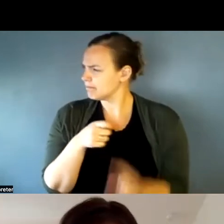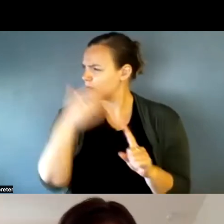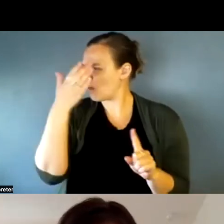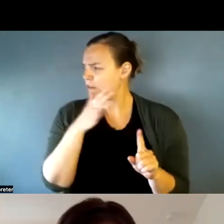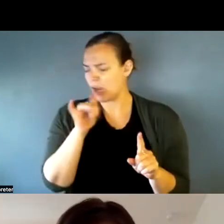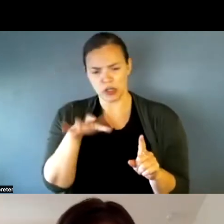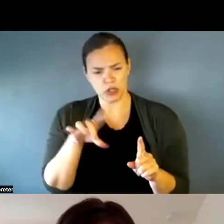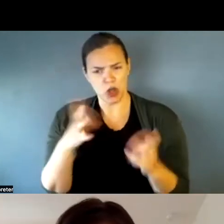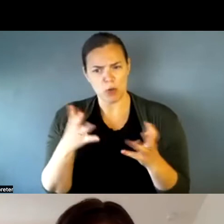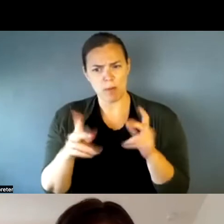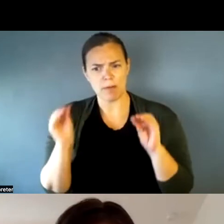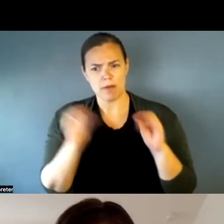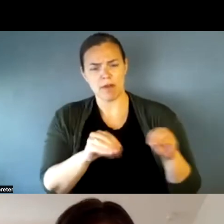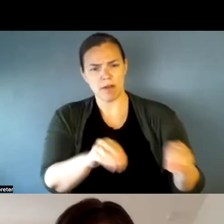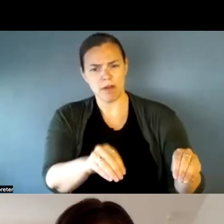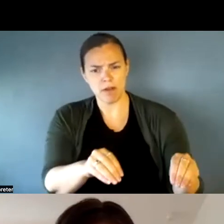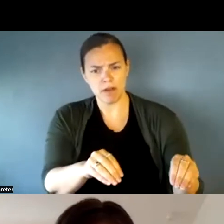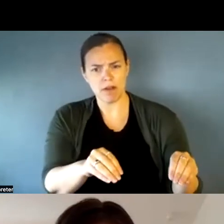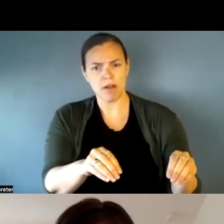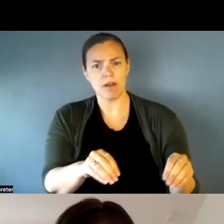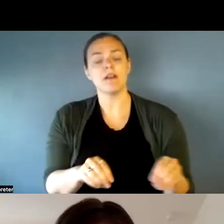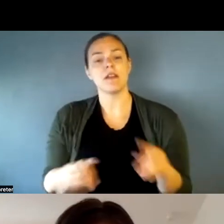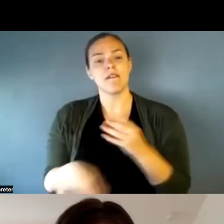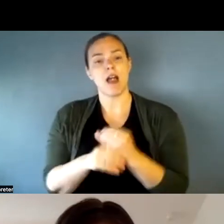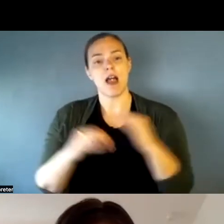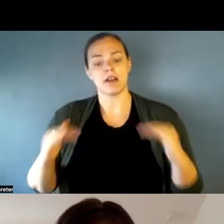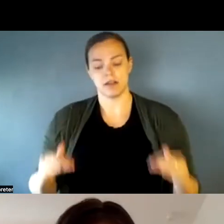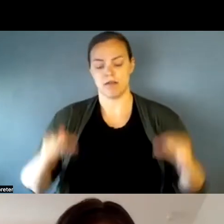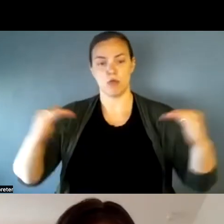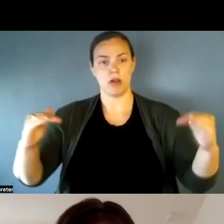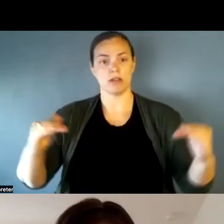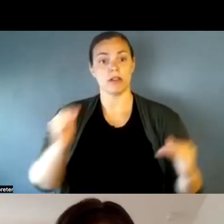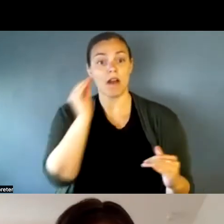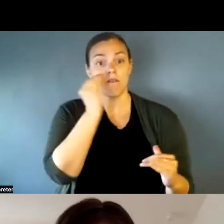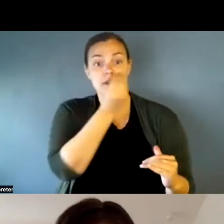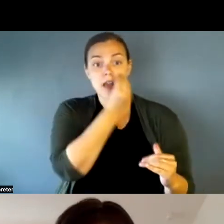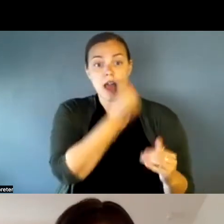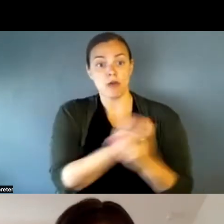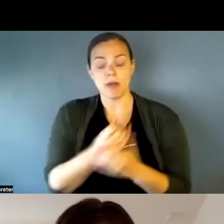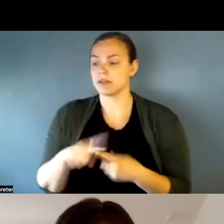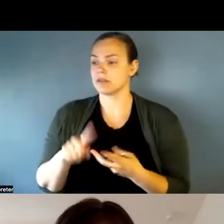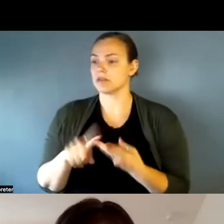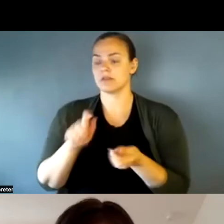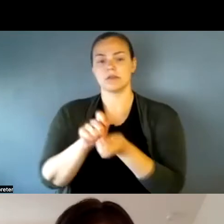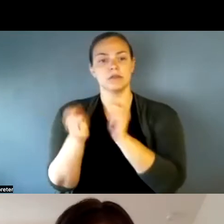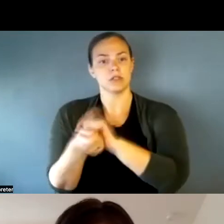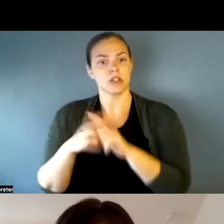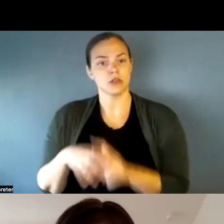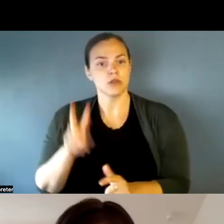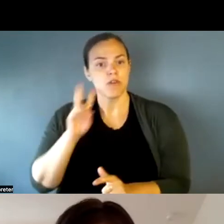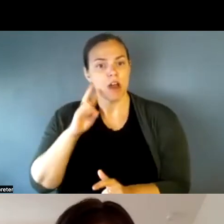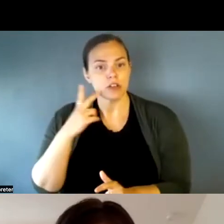yards, is they're making raised flower beds. They're making raised vegetable gardens. They're making it